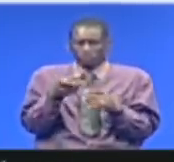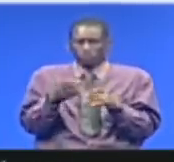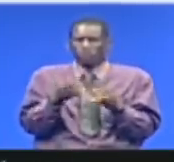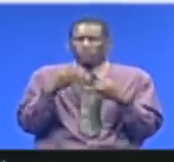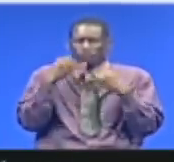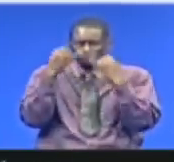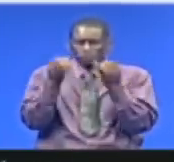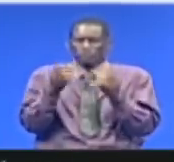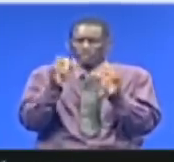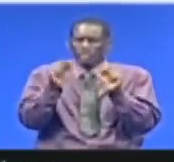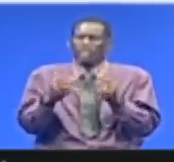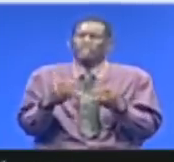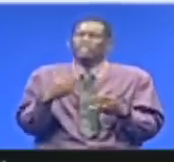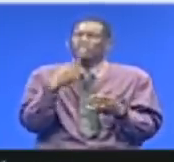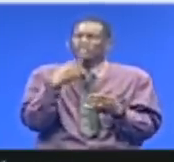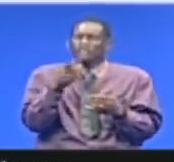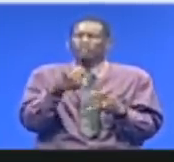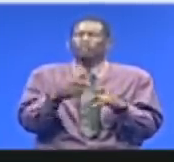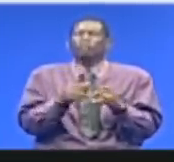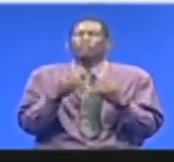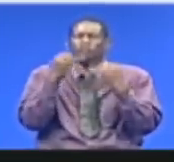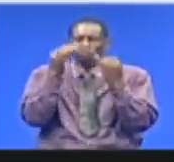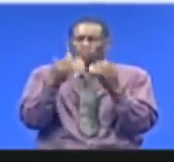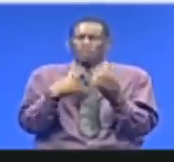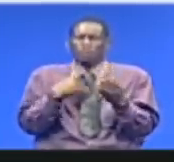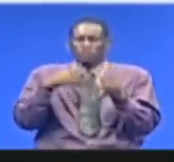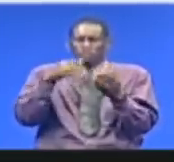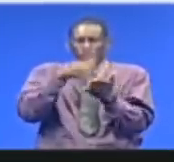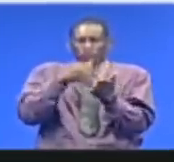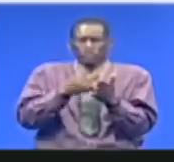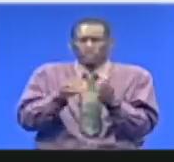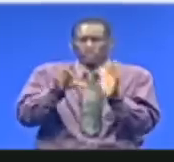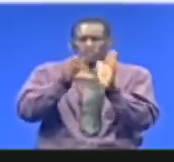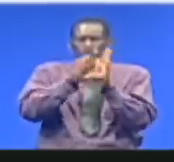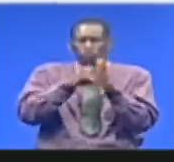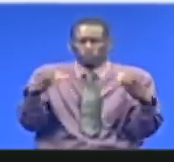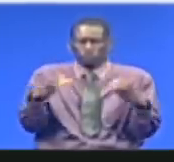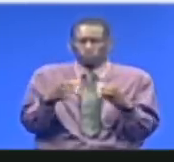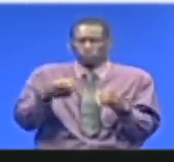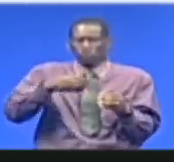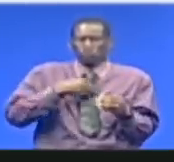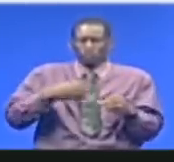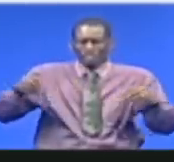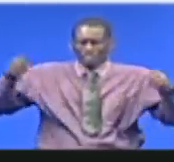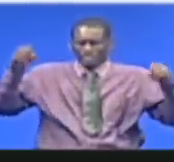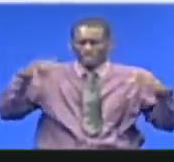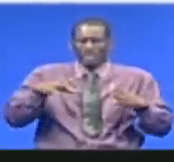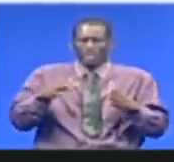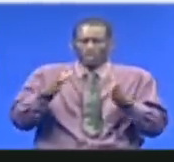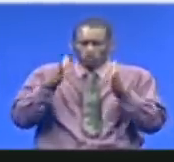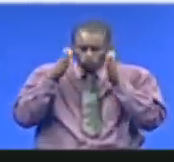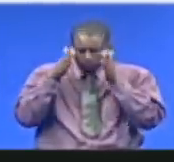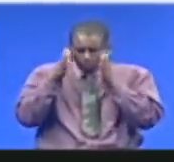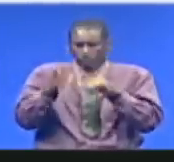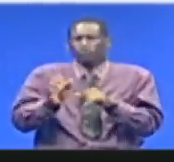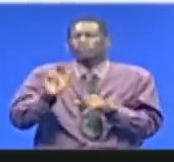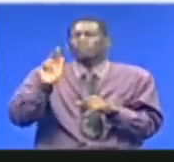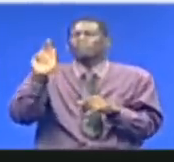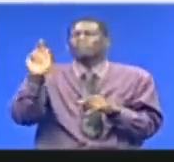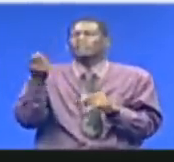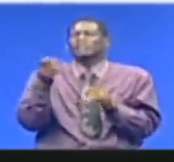the part of the legal team that worked on the agreement. There was a clear commitment from the president and his deputy at that time that